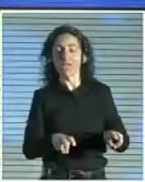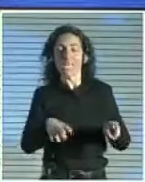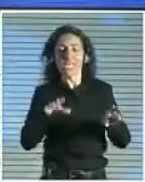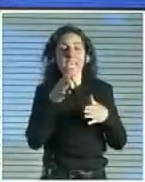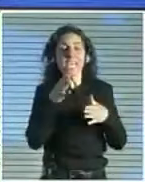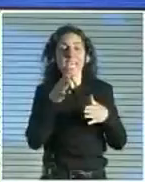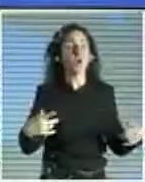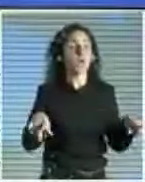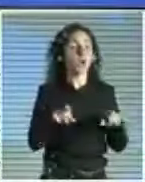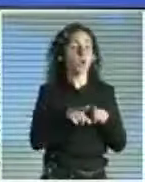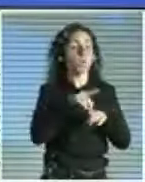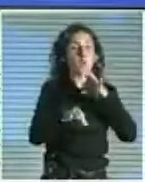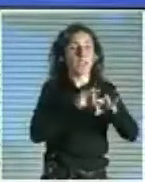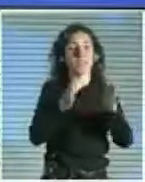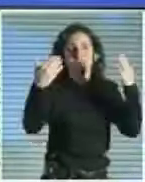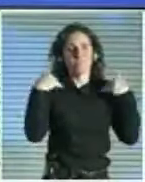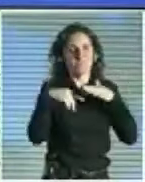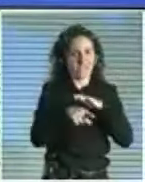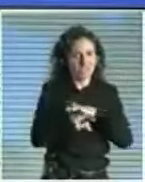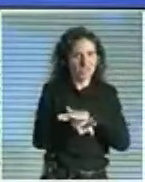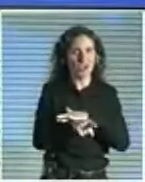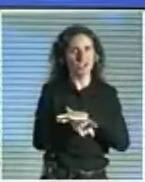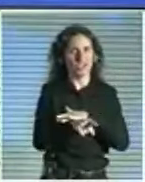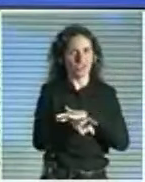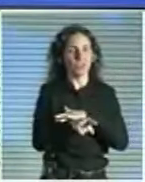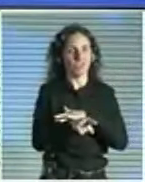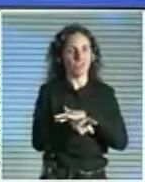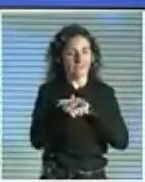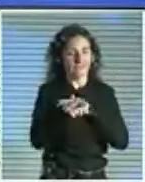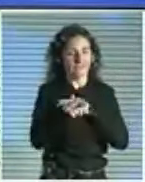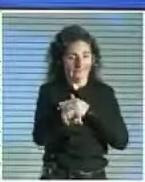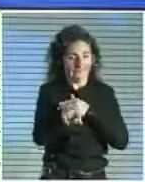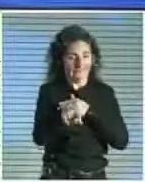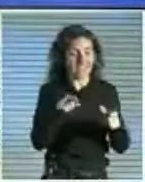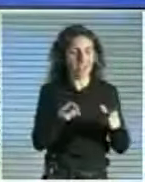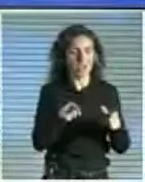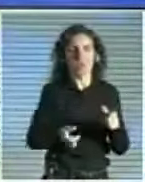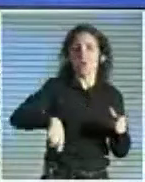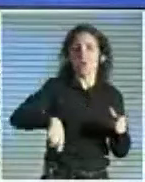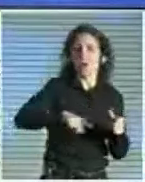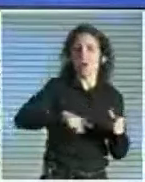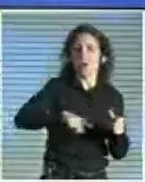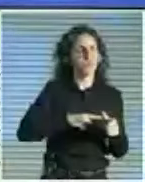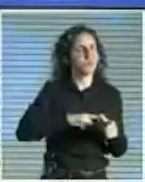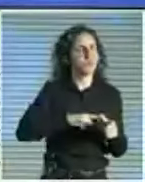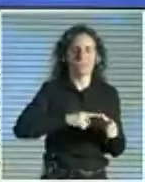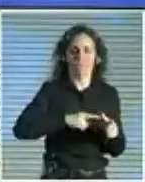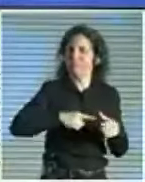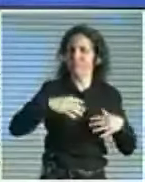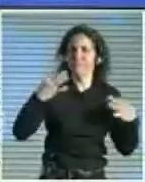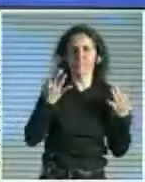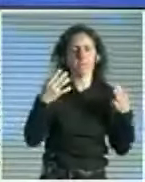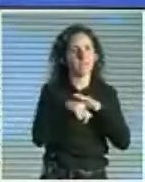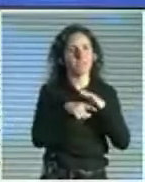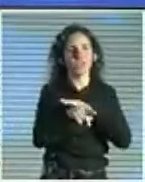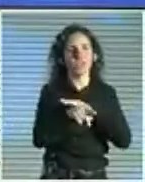work is the living space management, to make a triangle for the tourism industry, hotels, cable